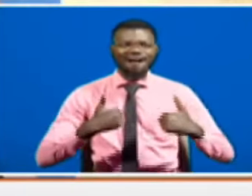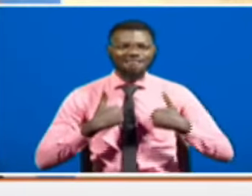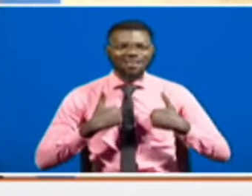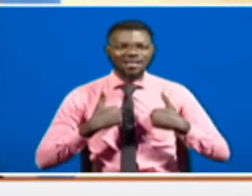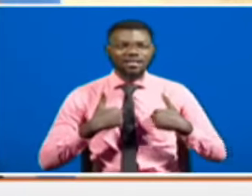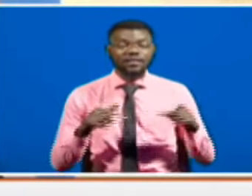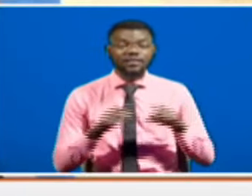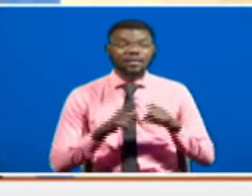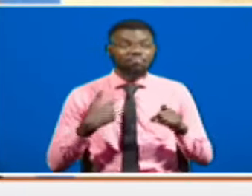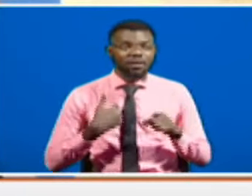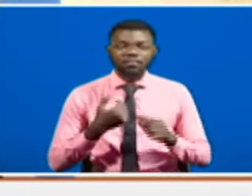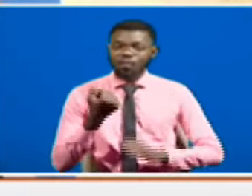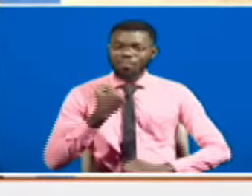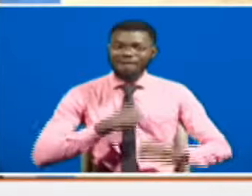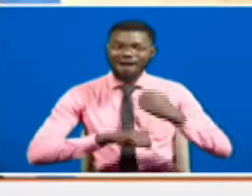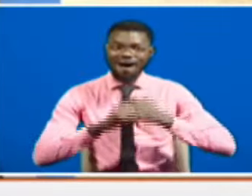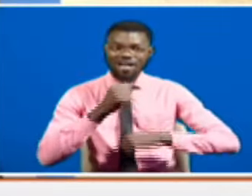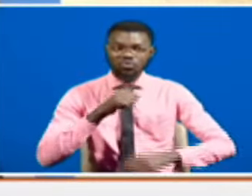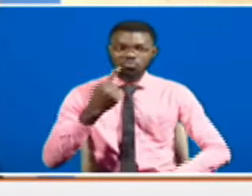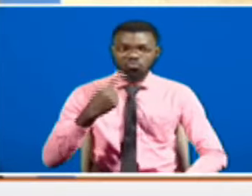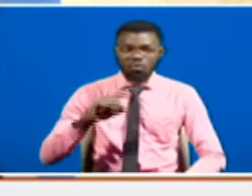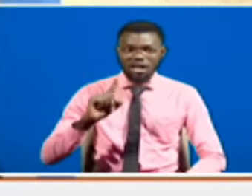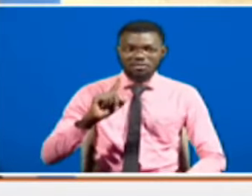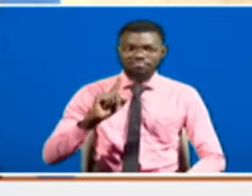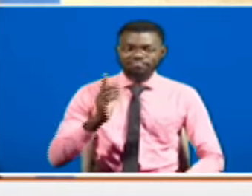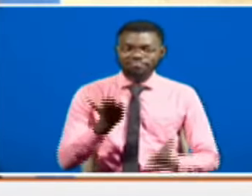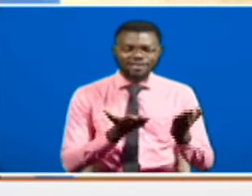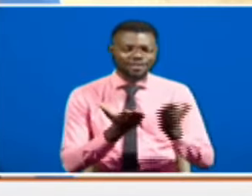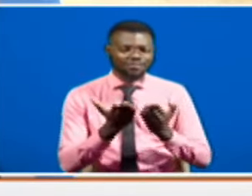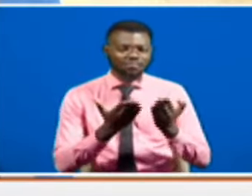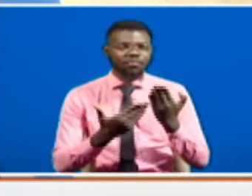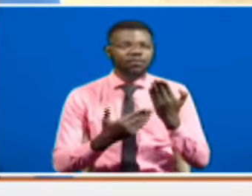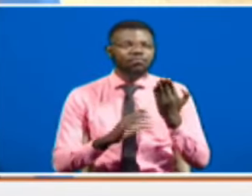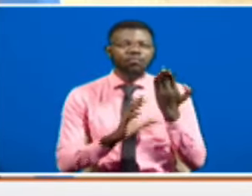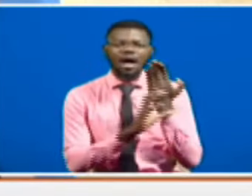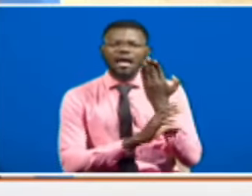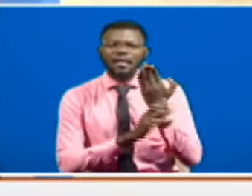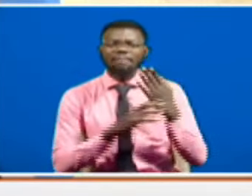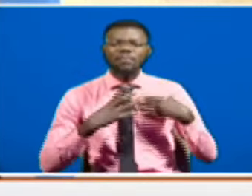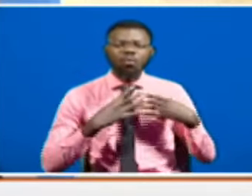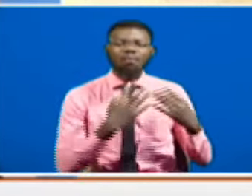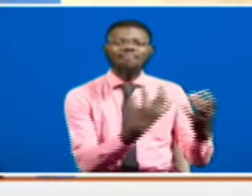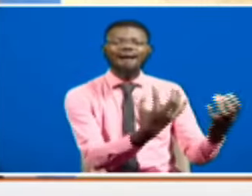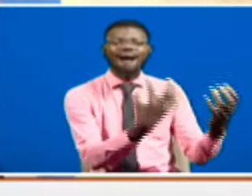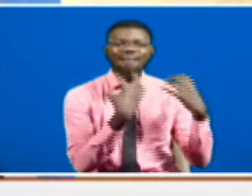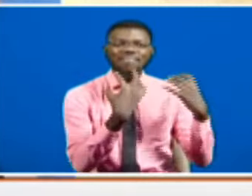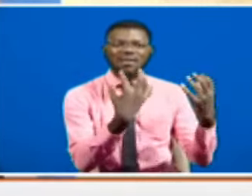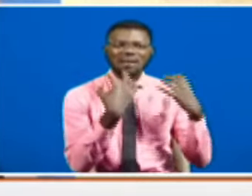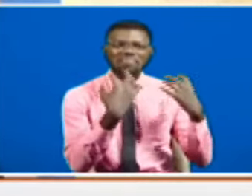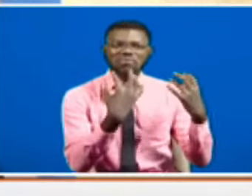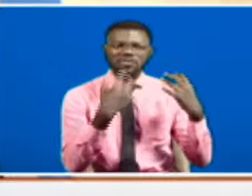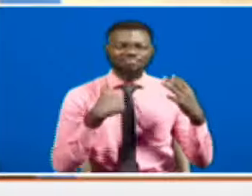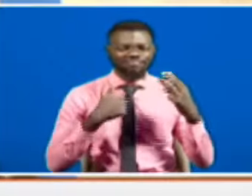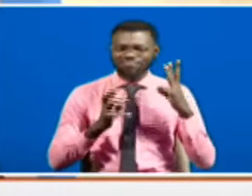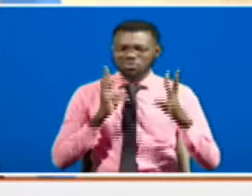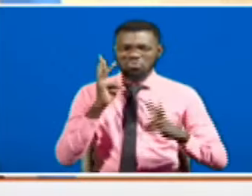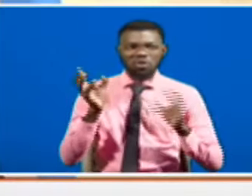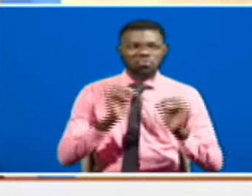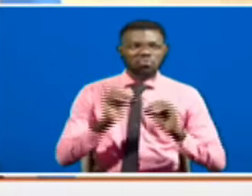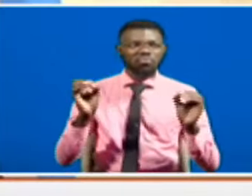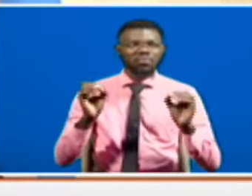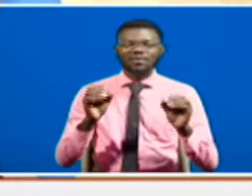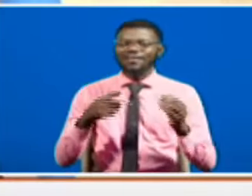will do the right thing for our country, irrespective of what names people call me, including